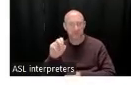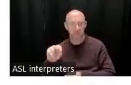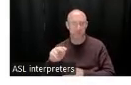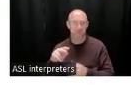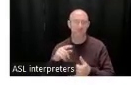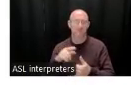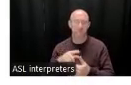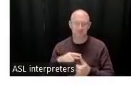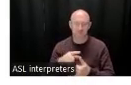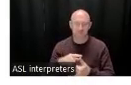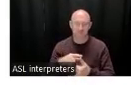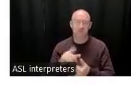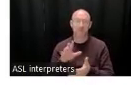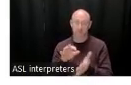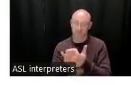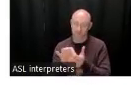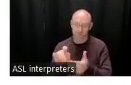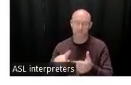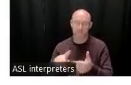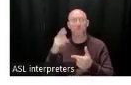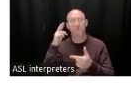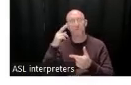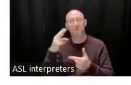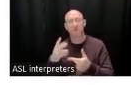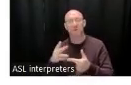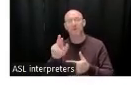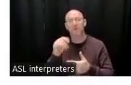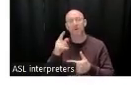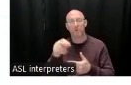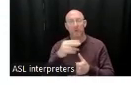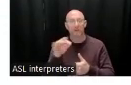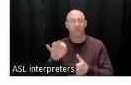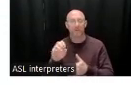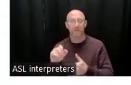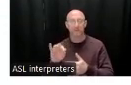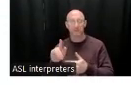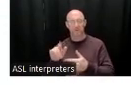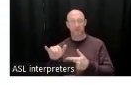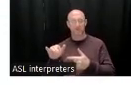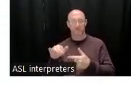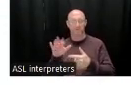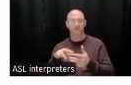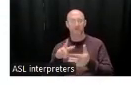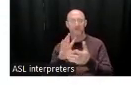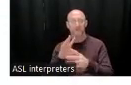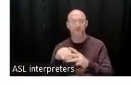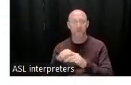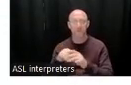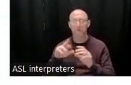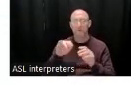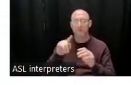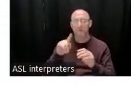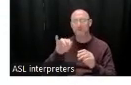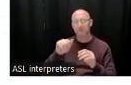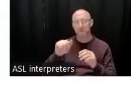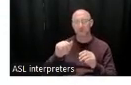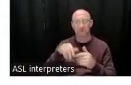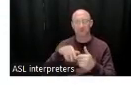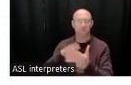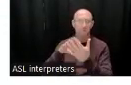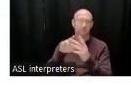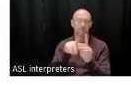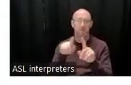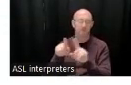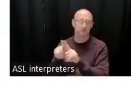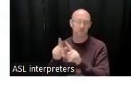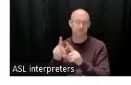and that is scored. Factor 2 for rigor and feasibility includes the criterion of approach, and